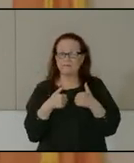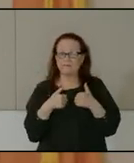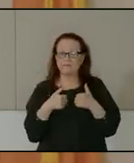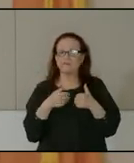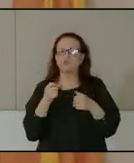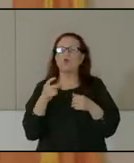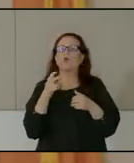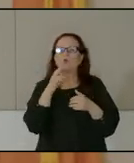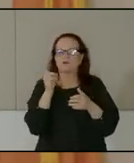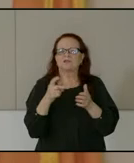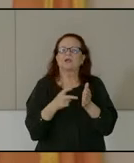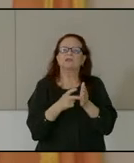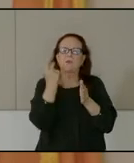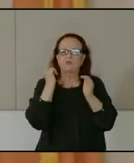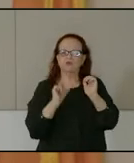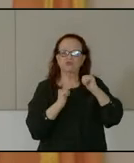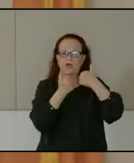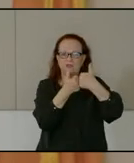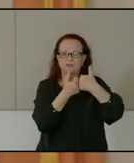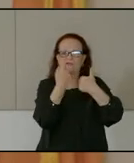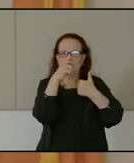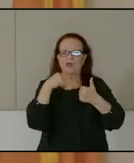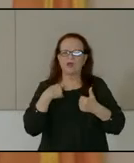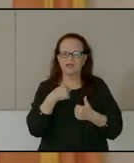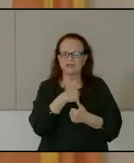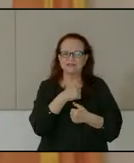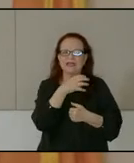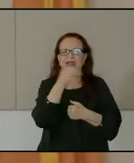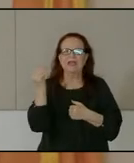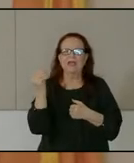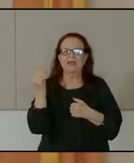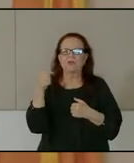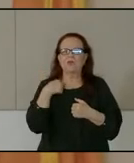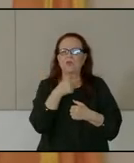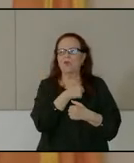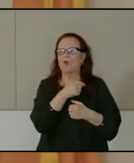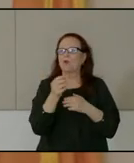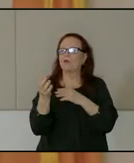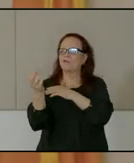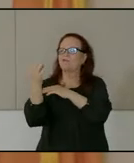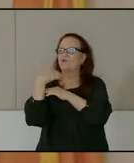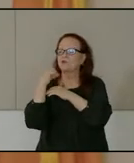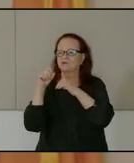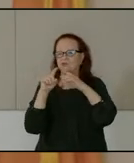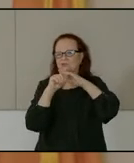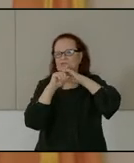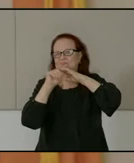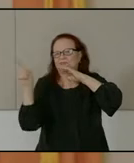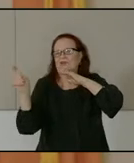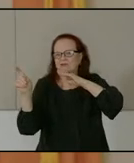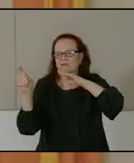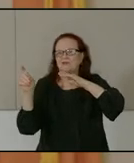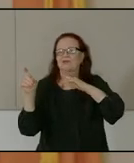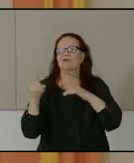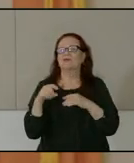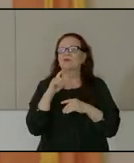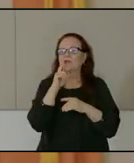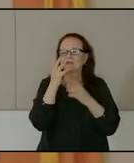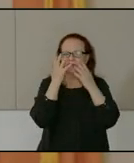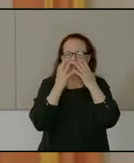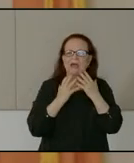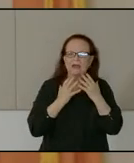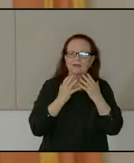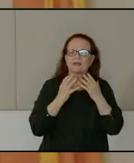double challenge for us. We were forced by war in our country. It was very suddenly. We were